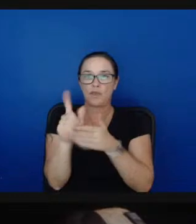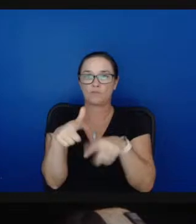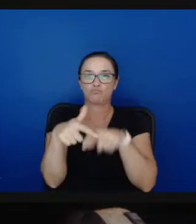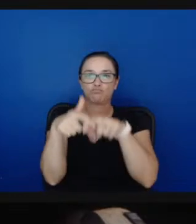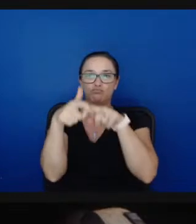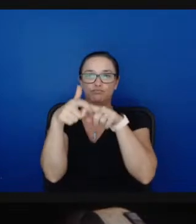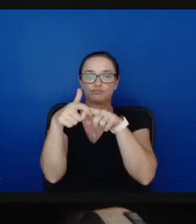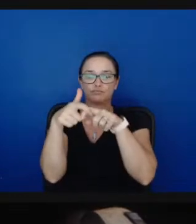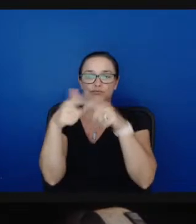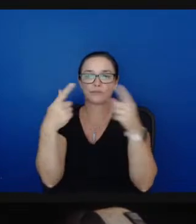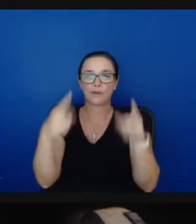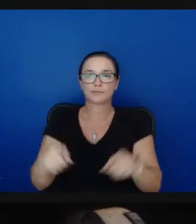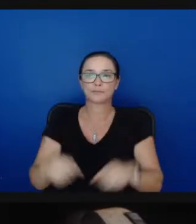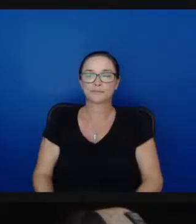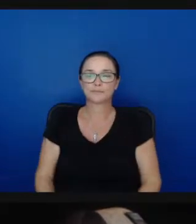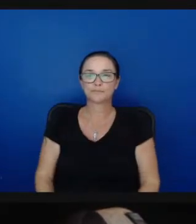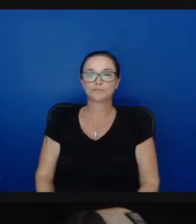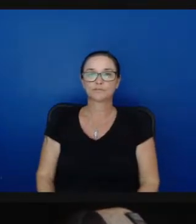that occurred.